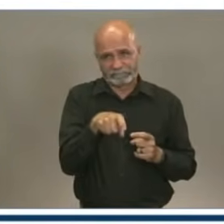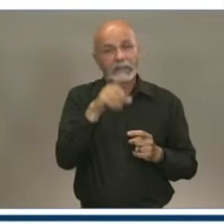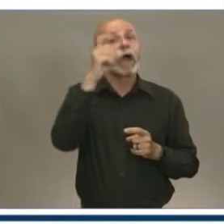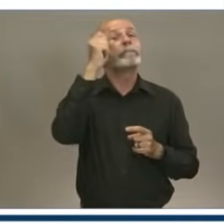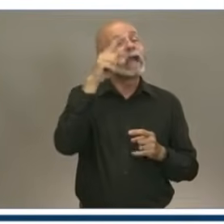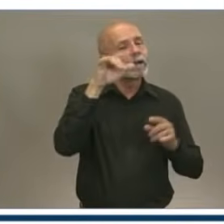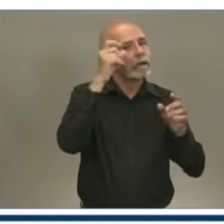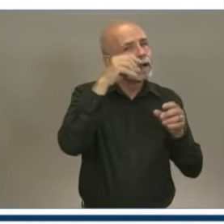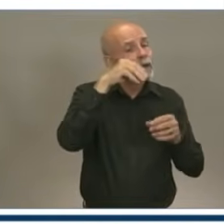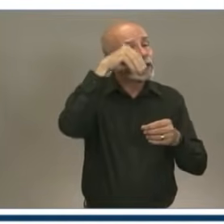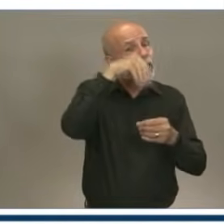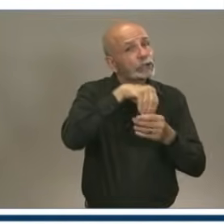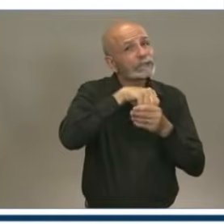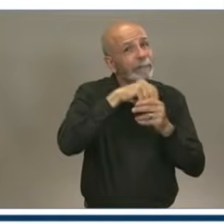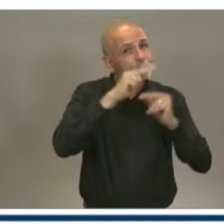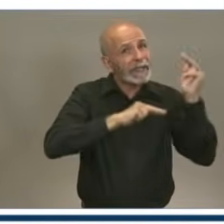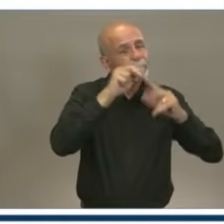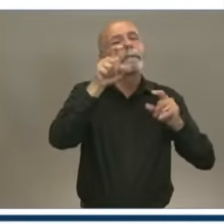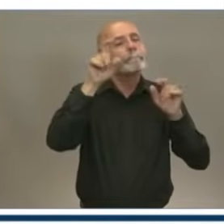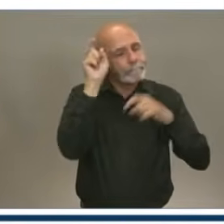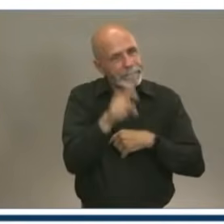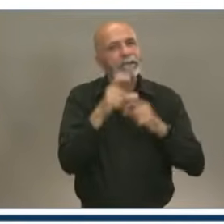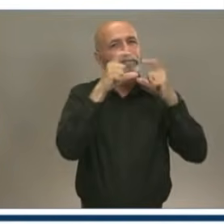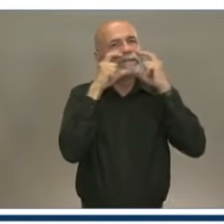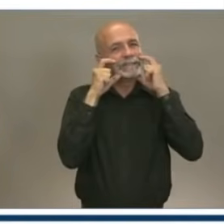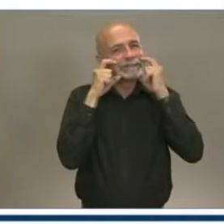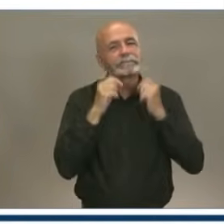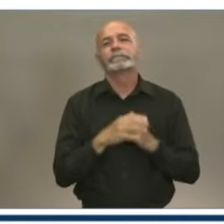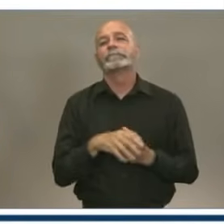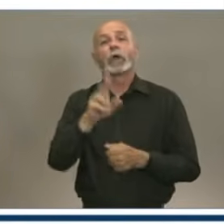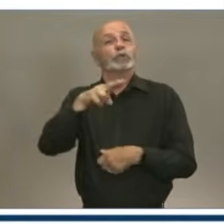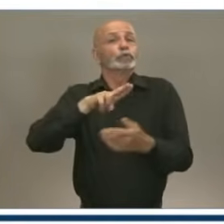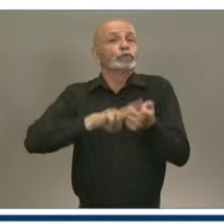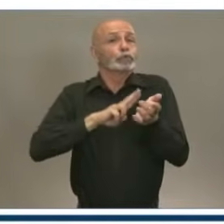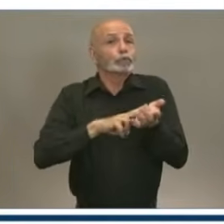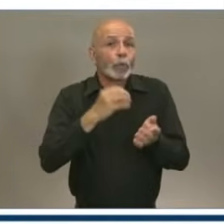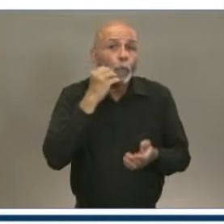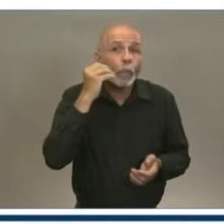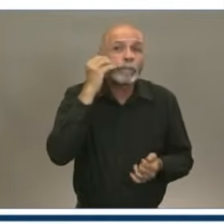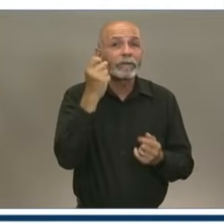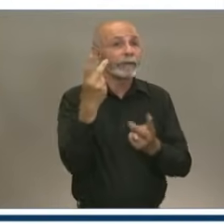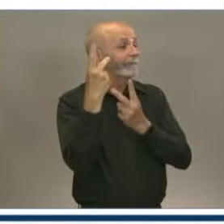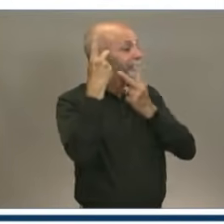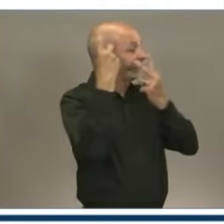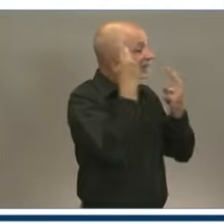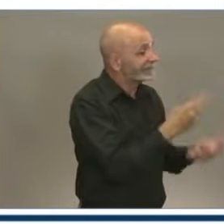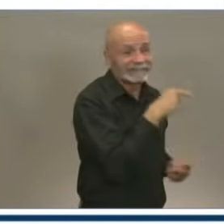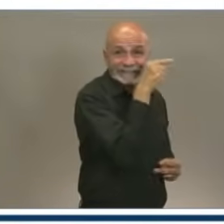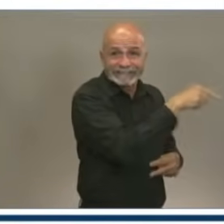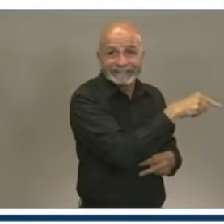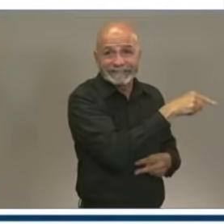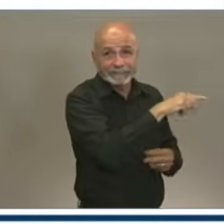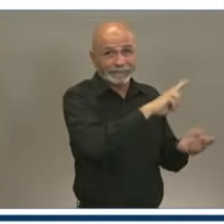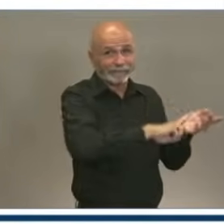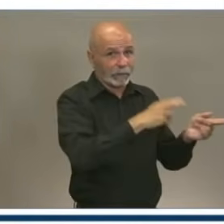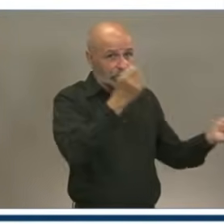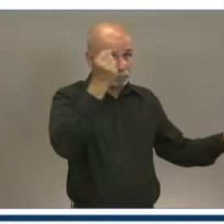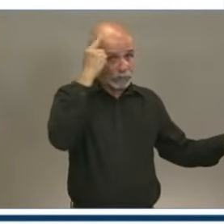time. In long-term care, indoor visits can resume in a resident's room if the residents are fully